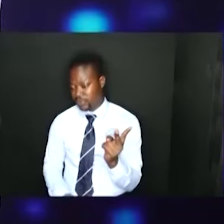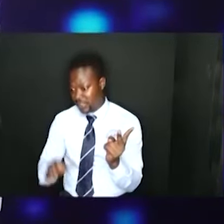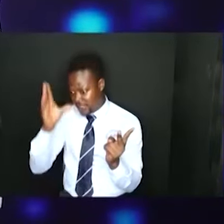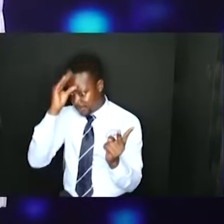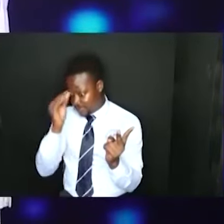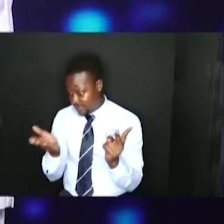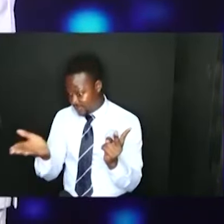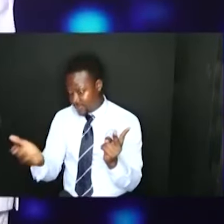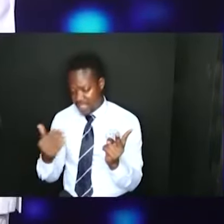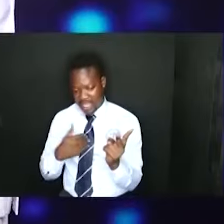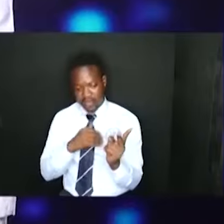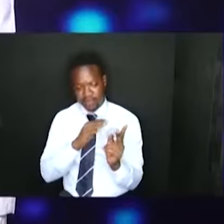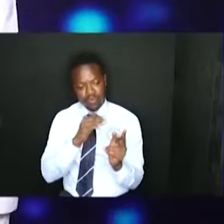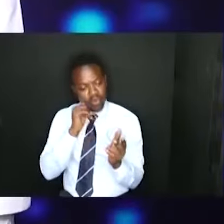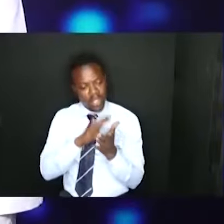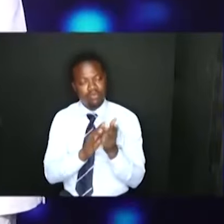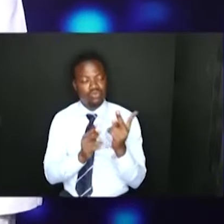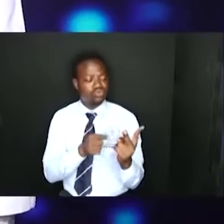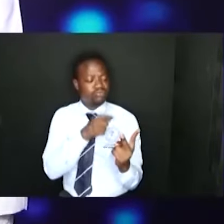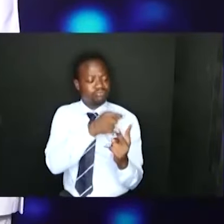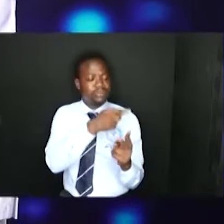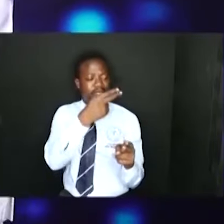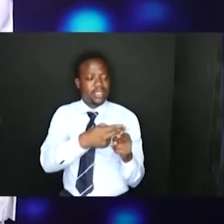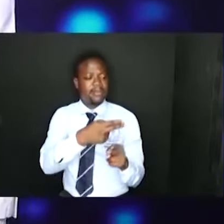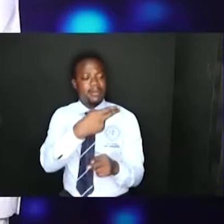Penina and Hannah.